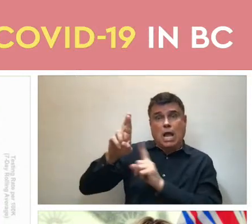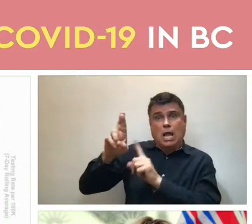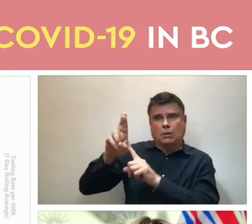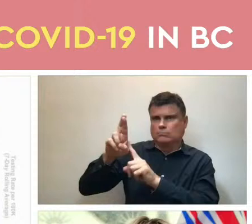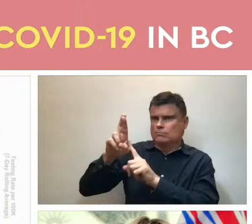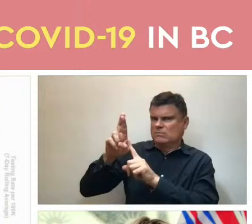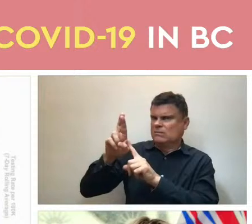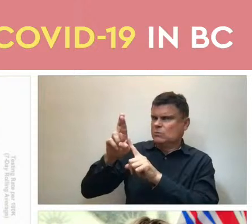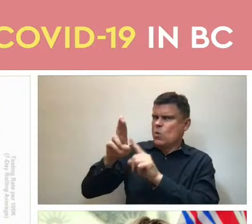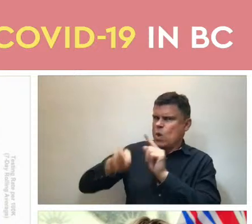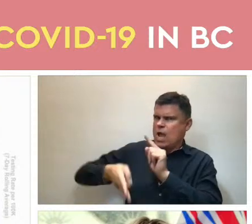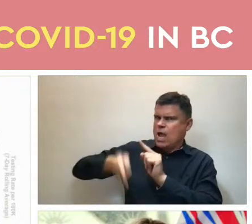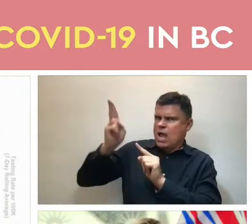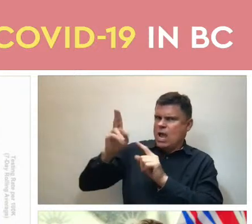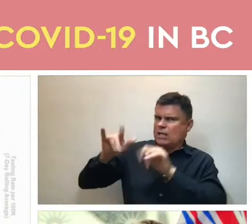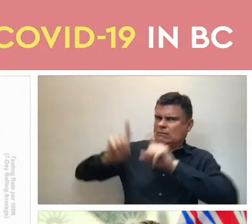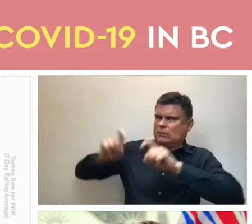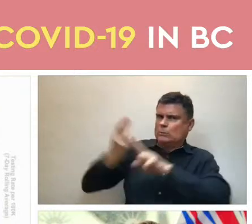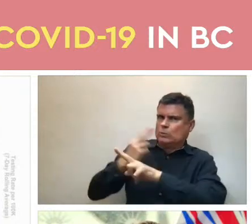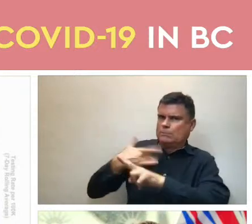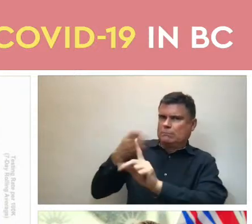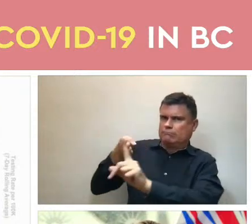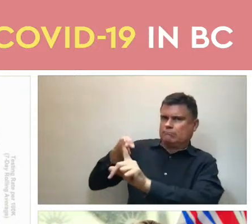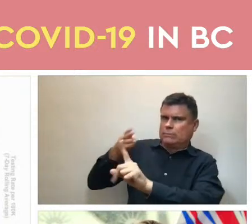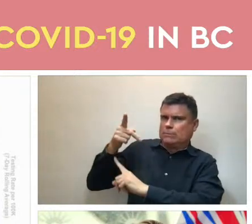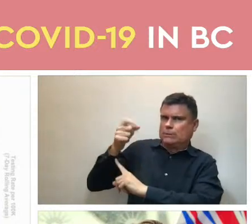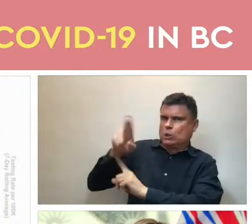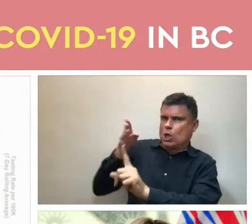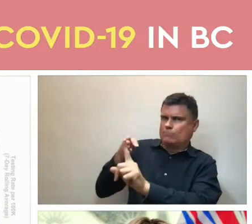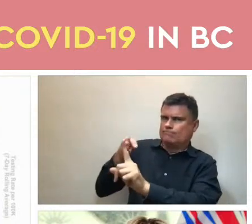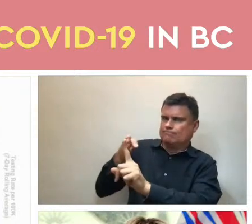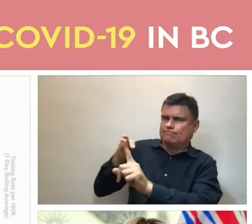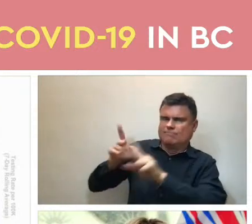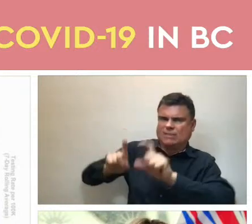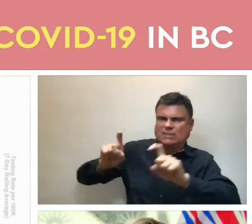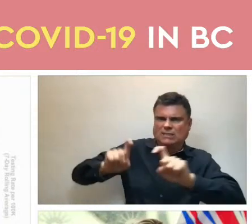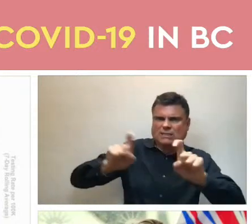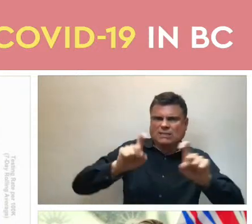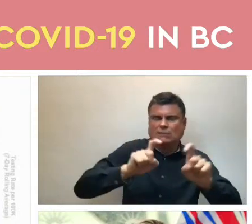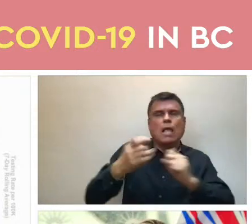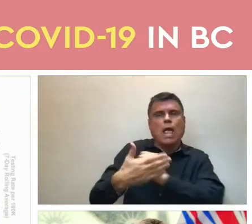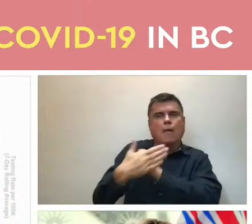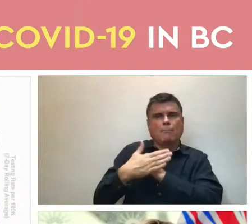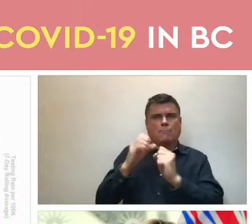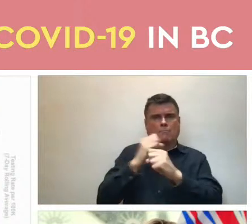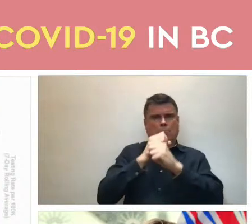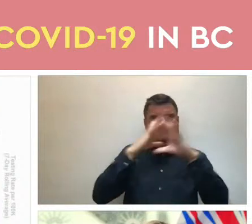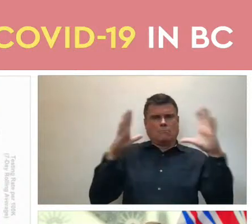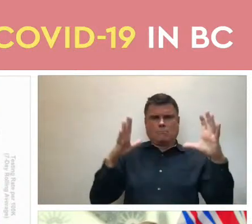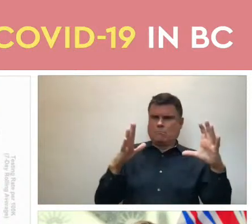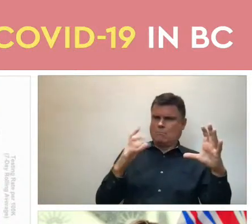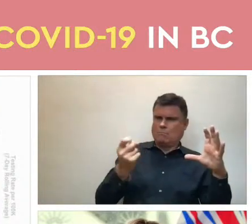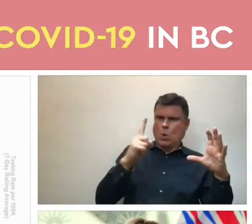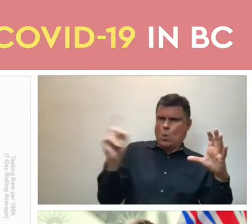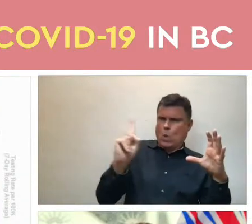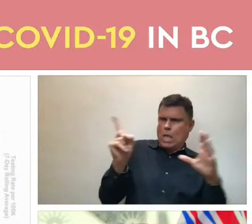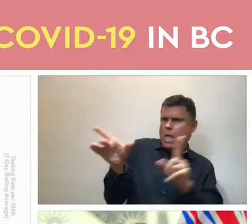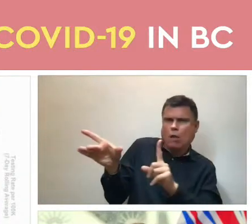last few months, and that gives us a good sense of where we're seeing transmission. And you can see that we've had decreases